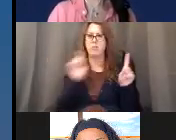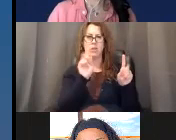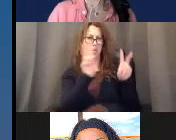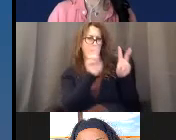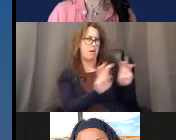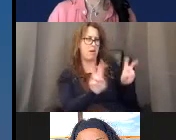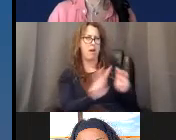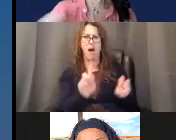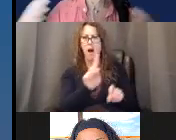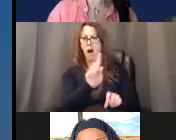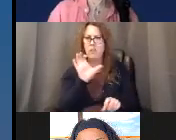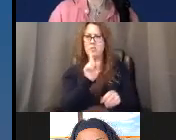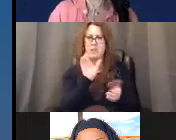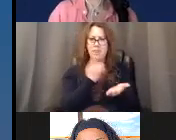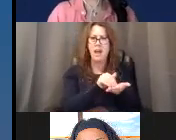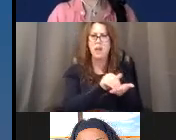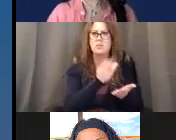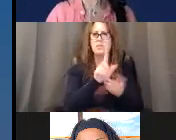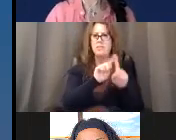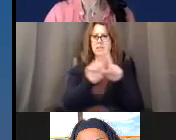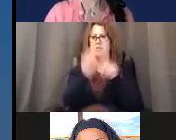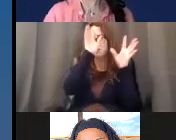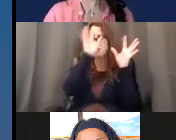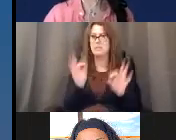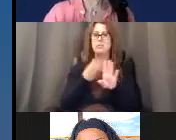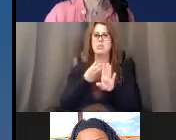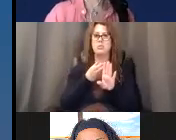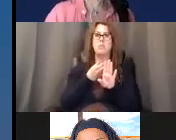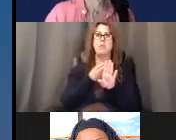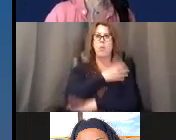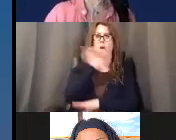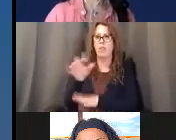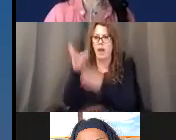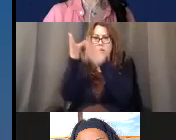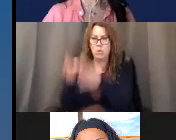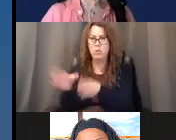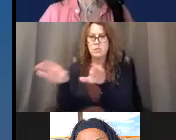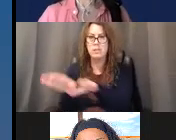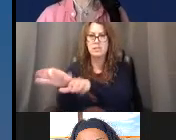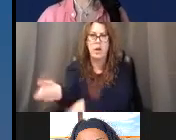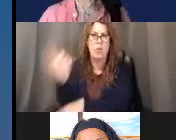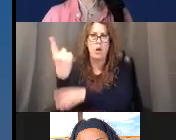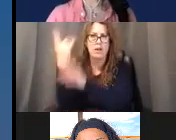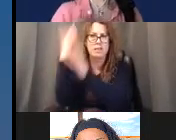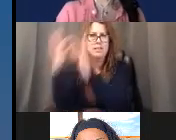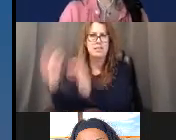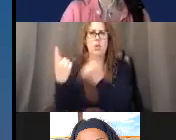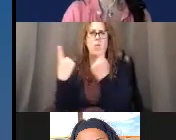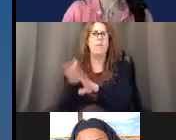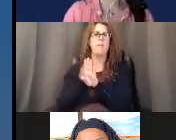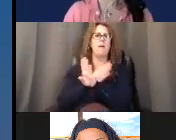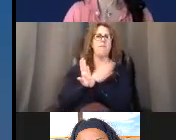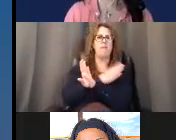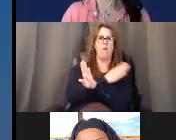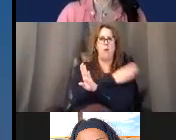that are made for a person prior to that person ever making a decision, right? And being able to see it that way. So what we wanted to do is really